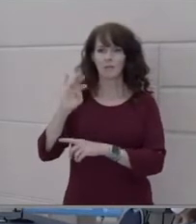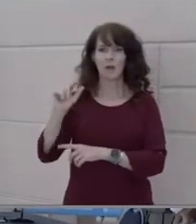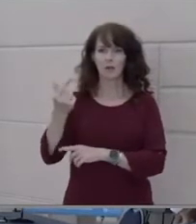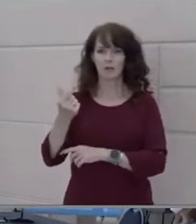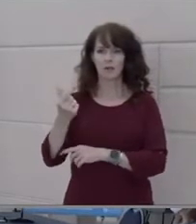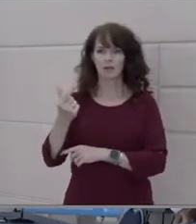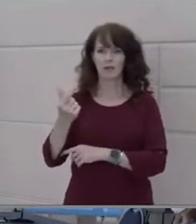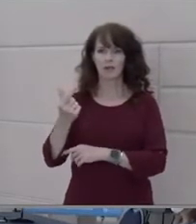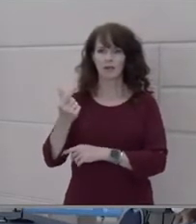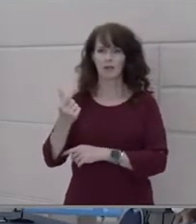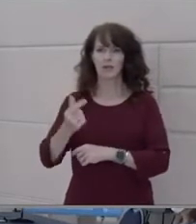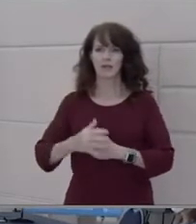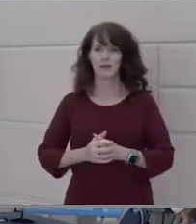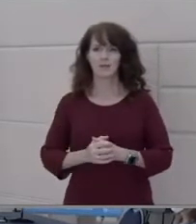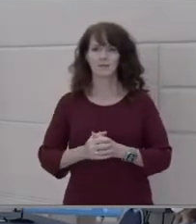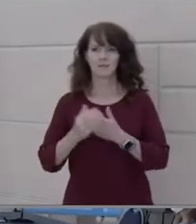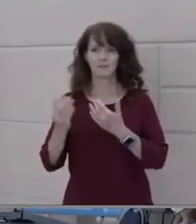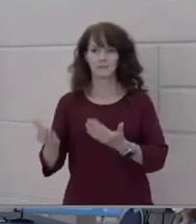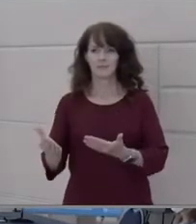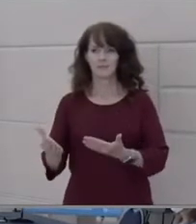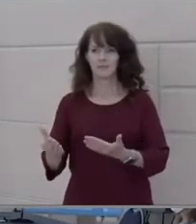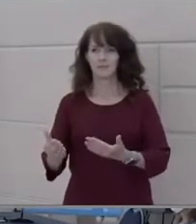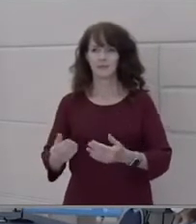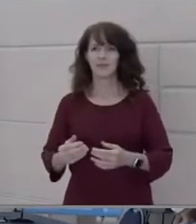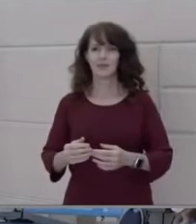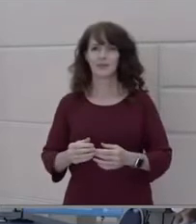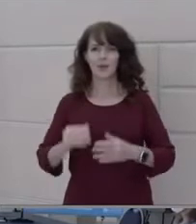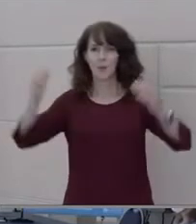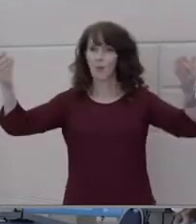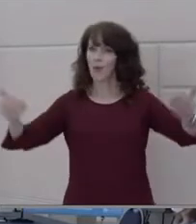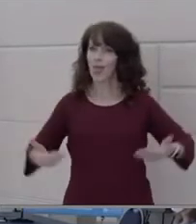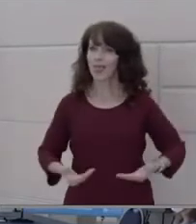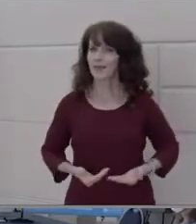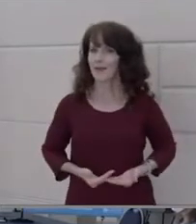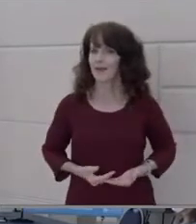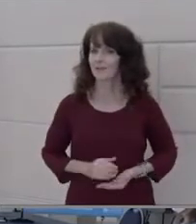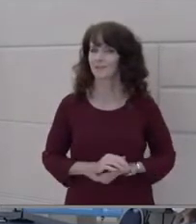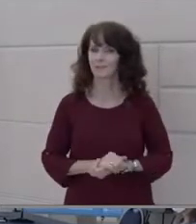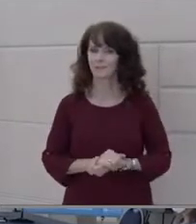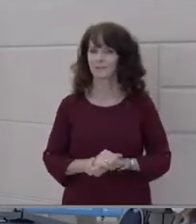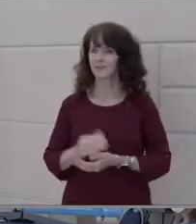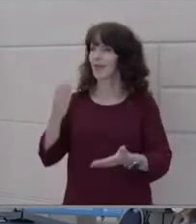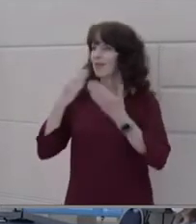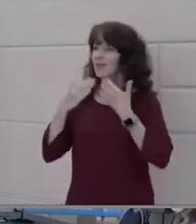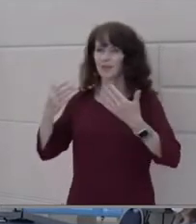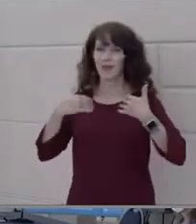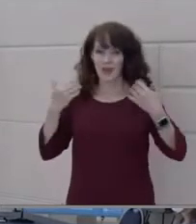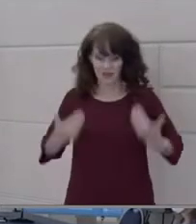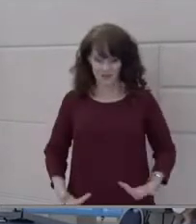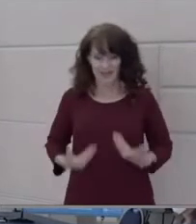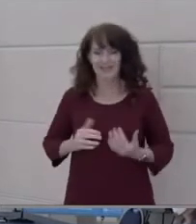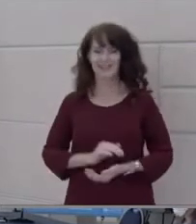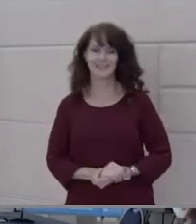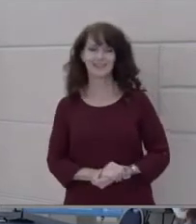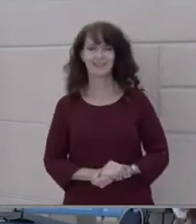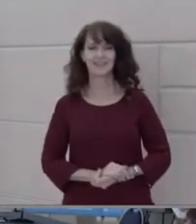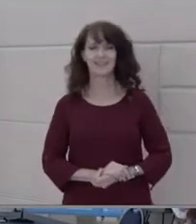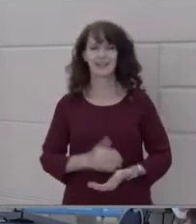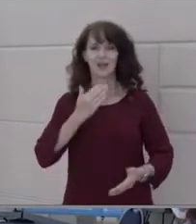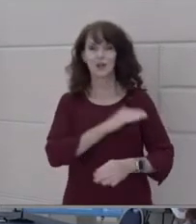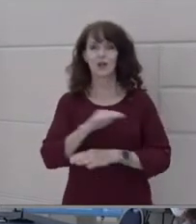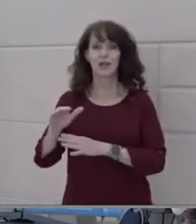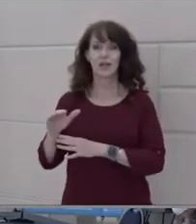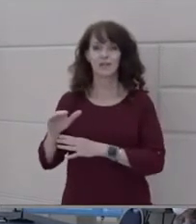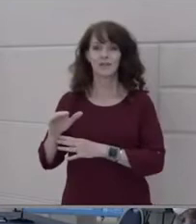Abigail, yes, welcome. Thank you for having me. Good